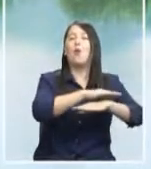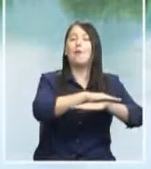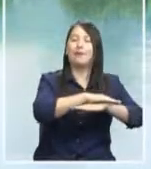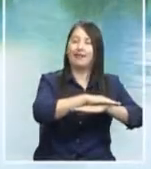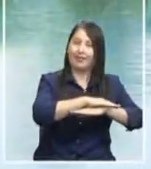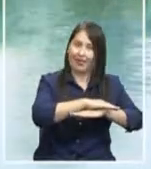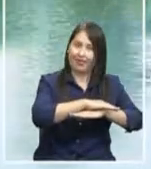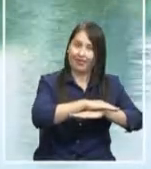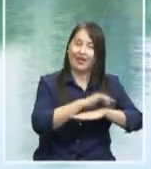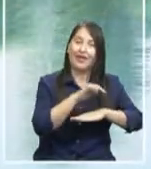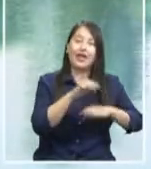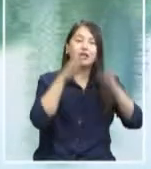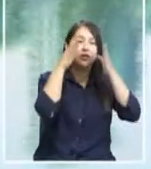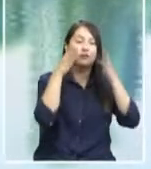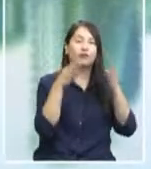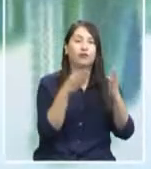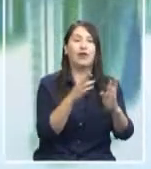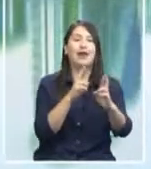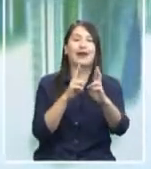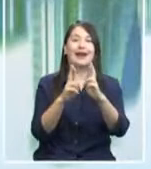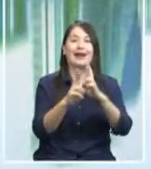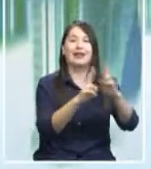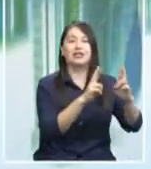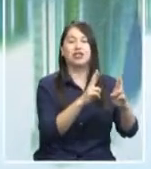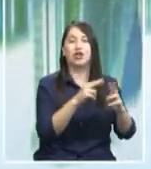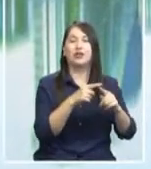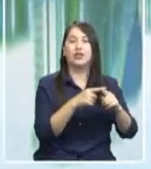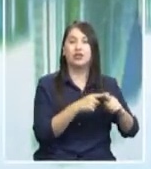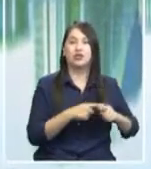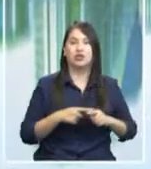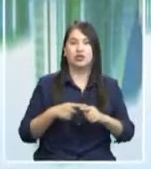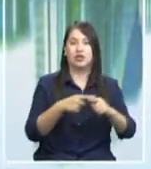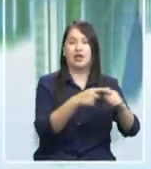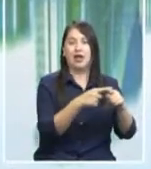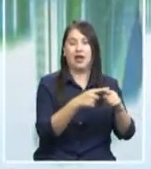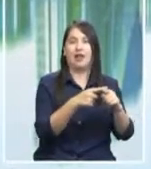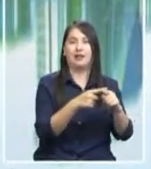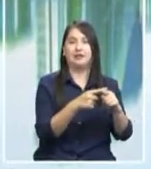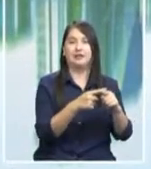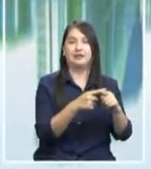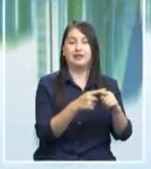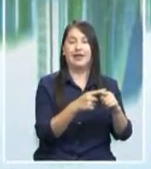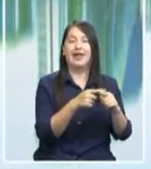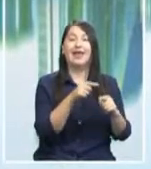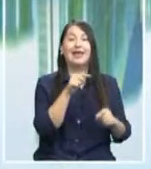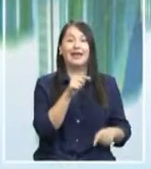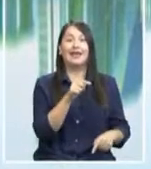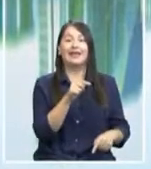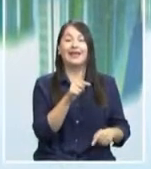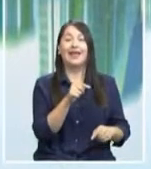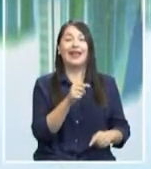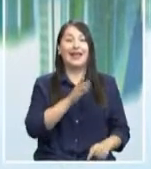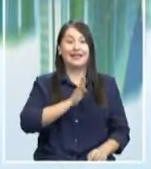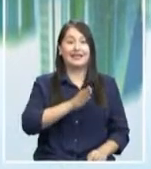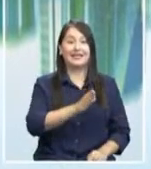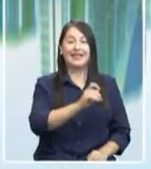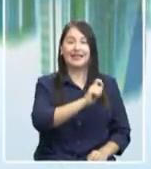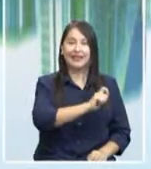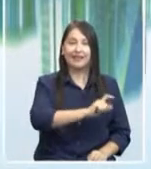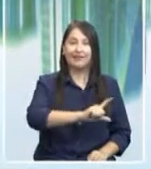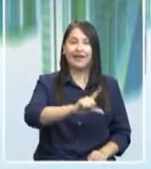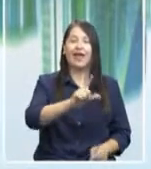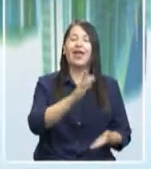social relationships upon which any idea of sustainability has to be built. So technologies of